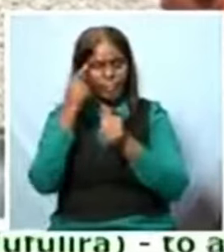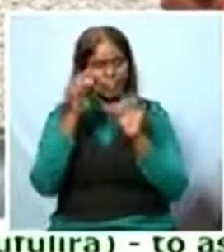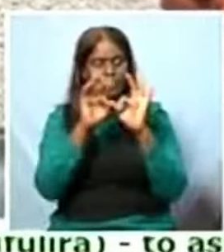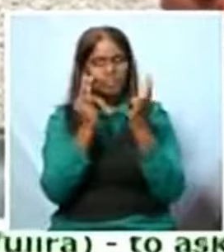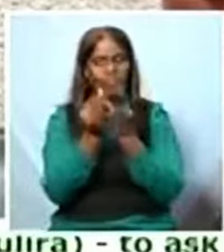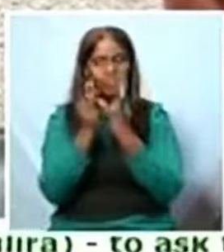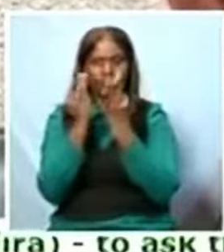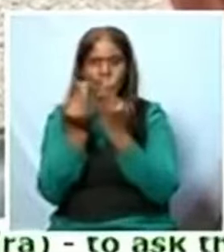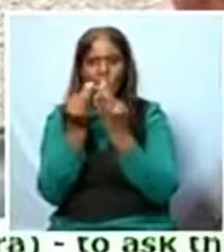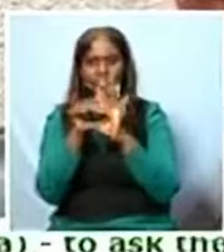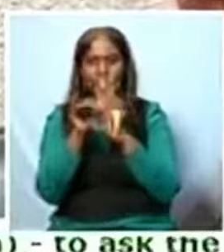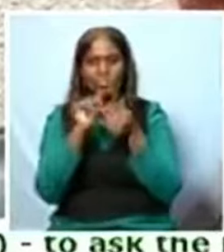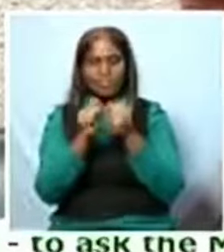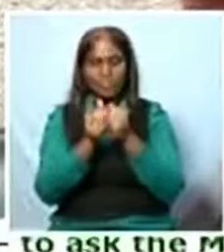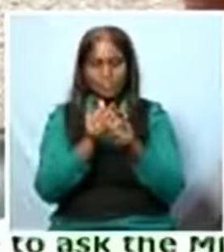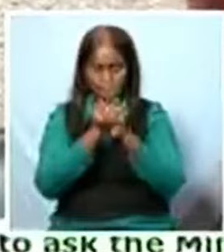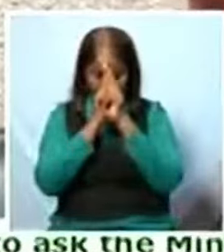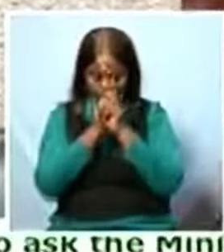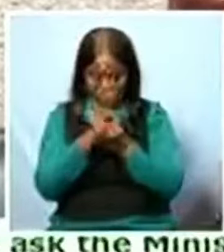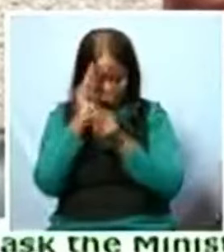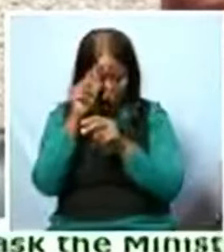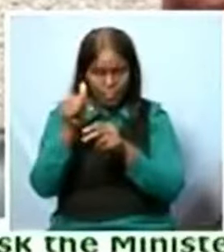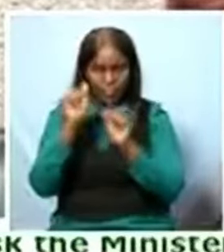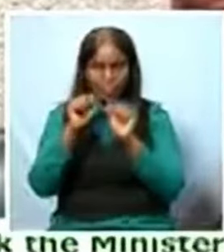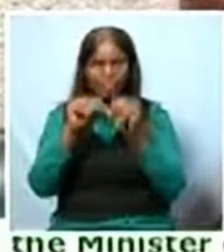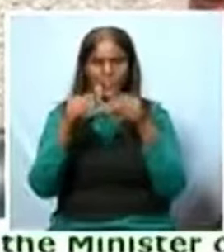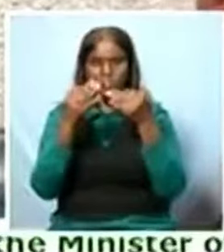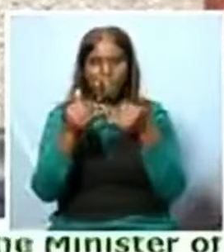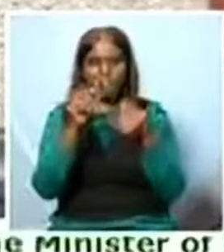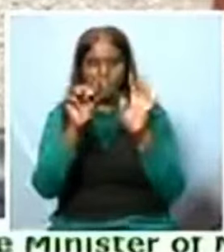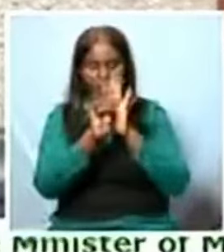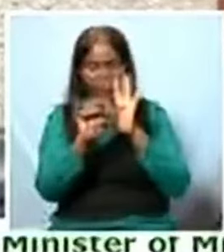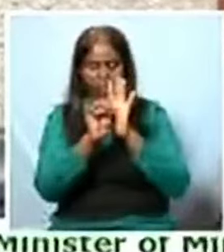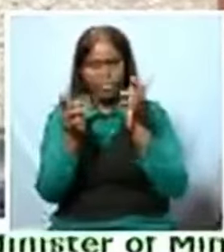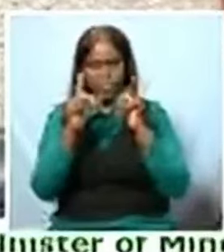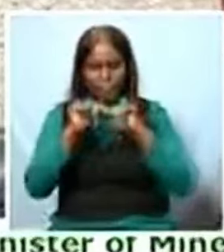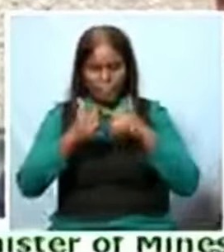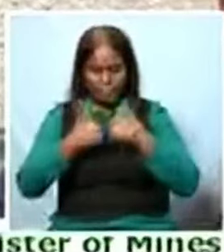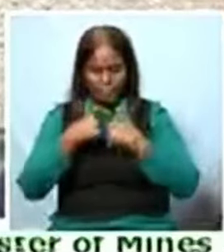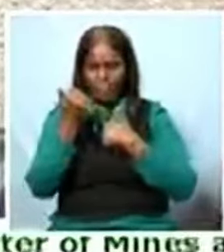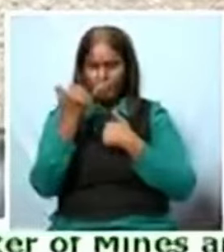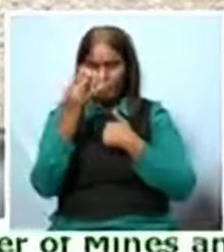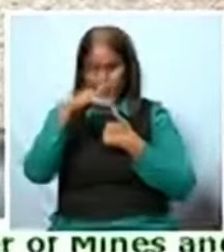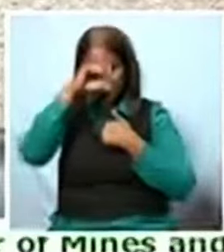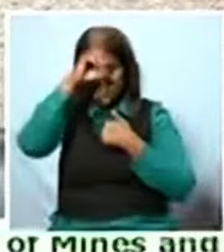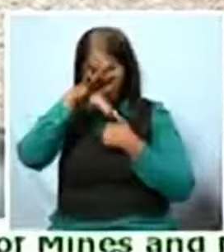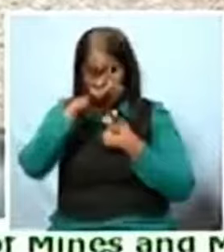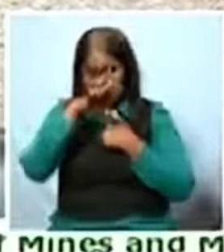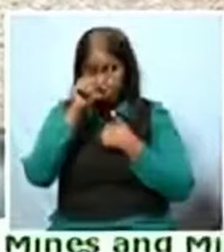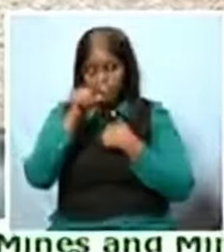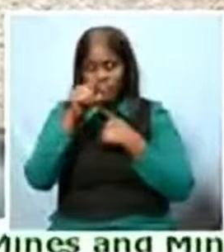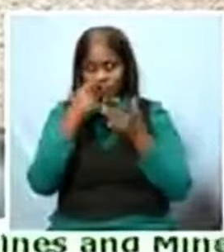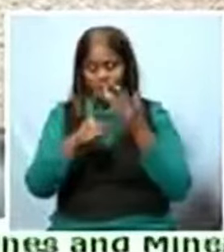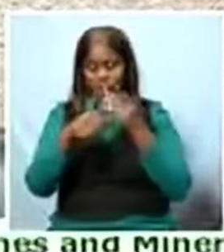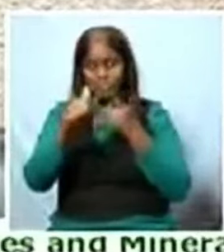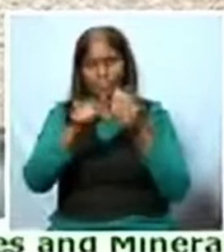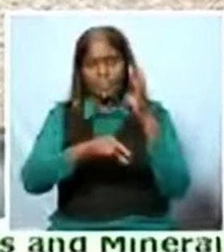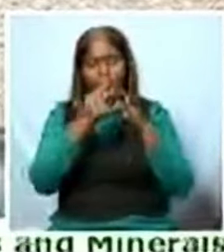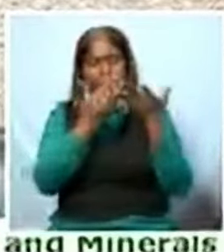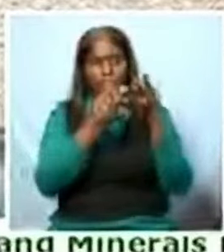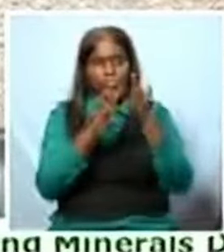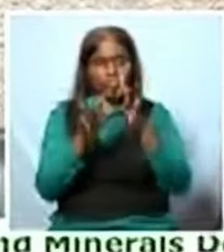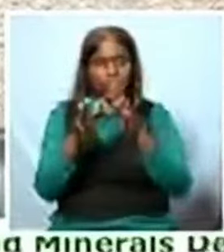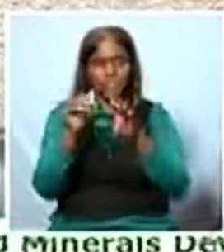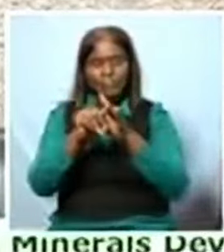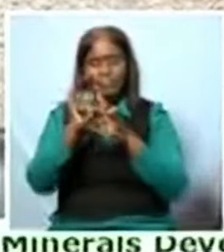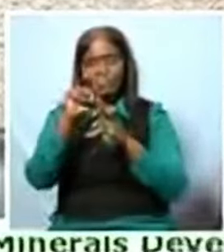in tragedy. Honorable Minister, I can give examples. When we had about 15 miners trapped and later found dead somewhere along Mufrida and